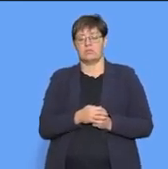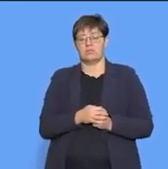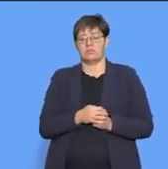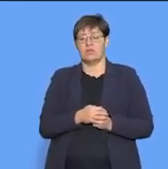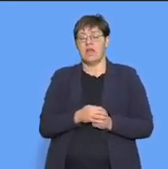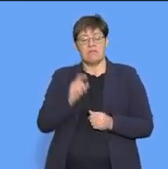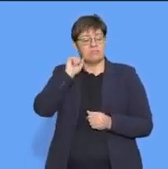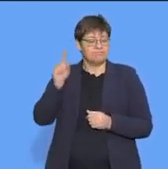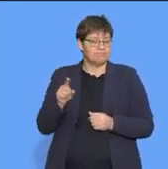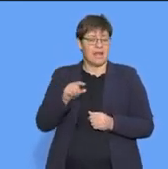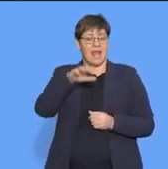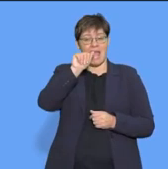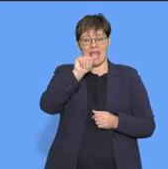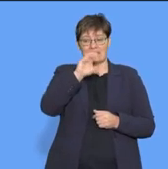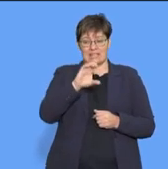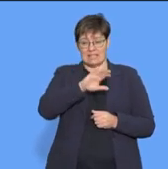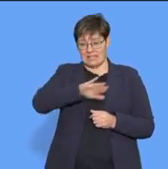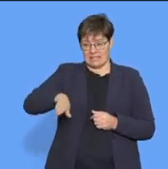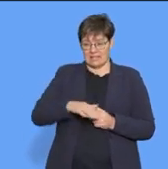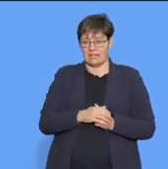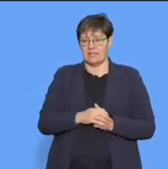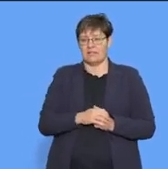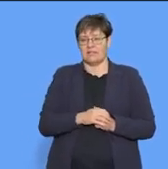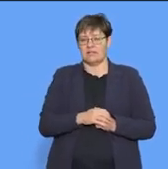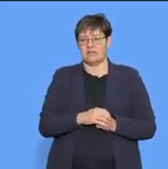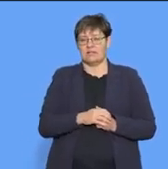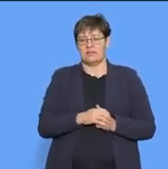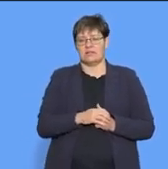disregard line AC, in the big triangle we have